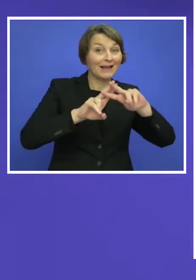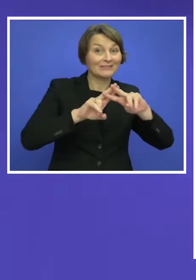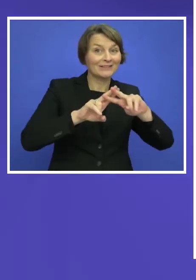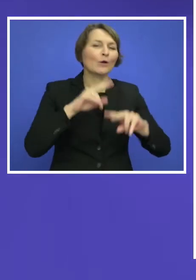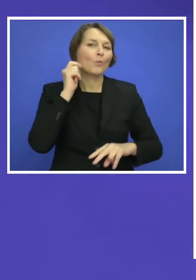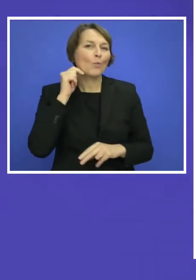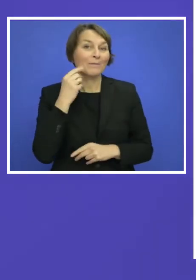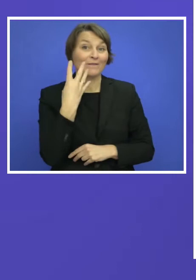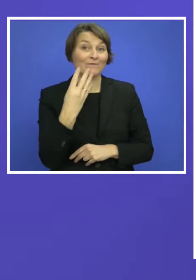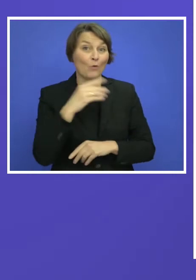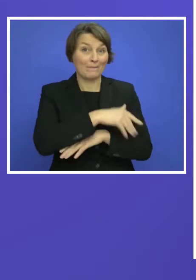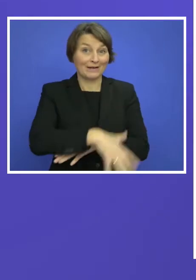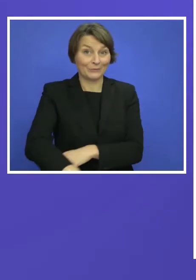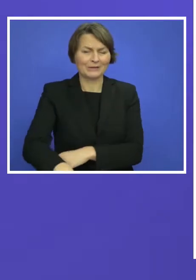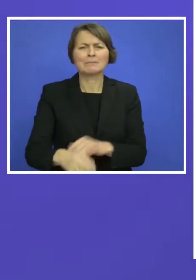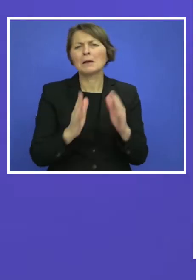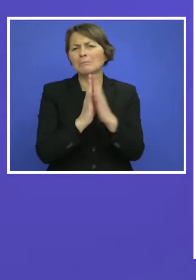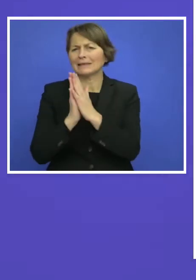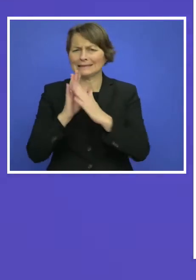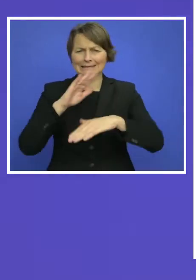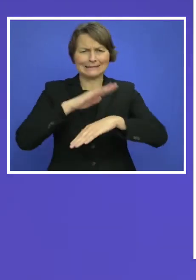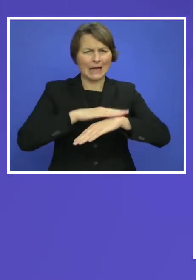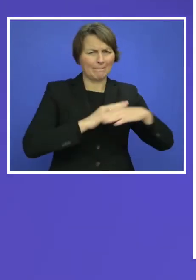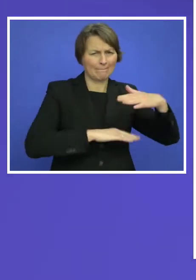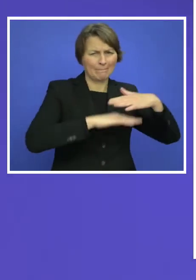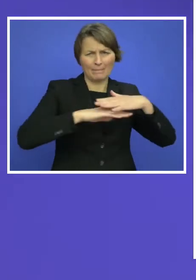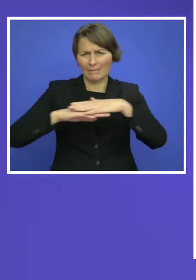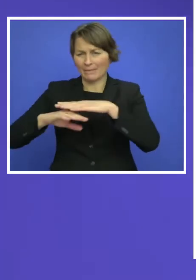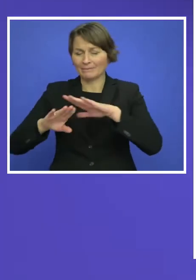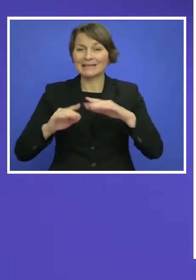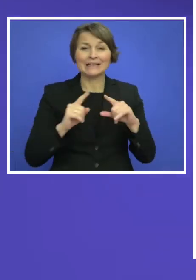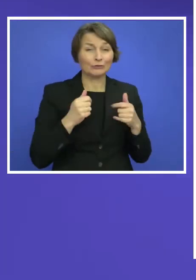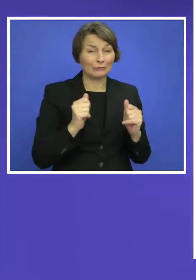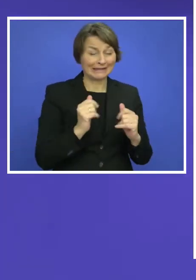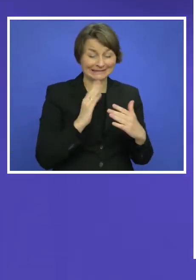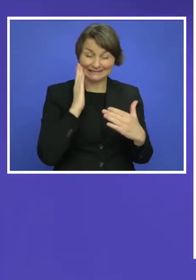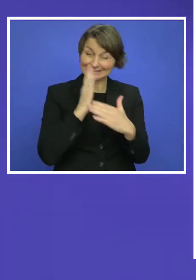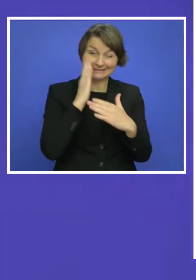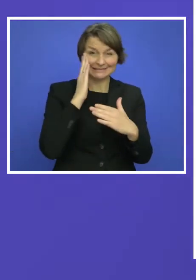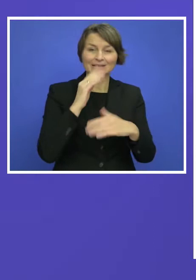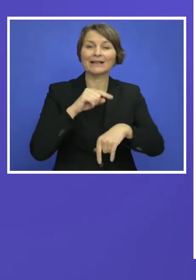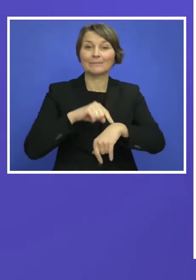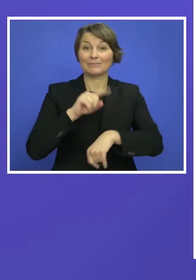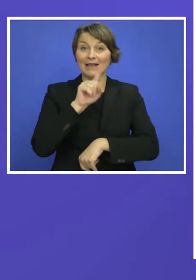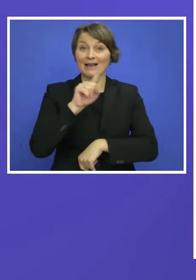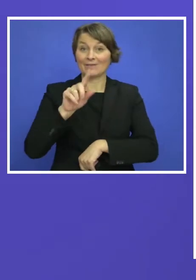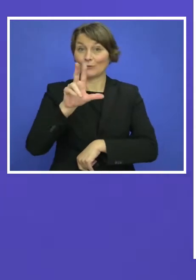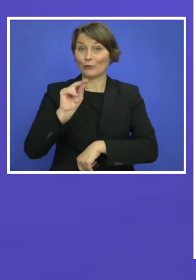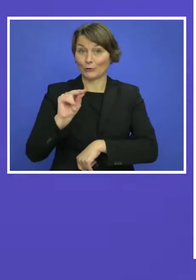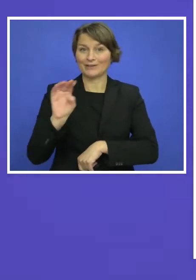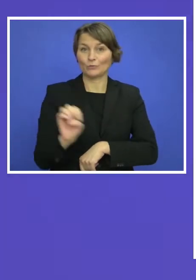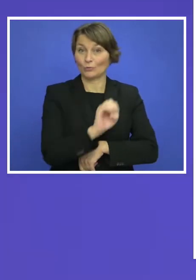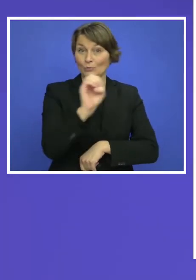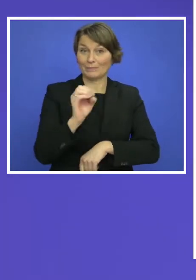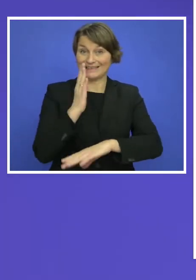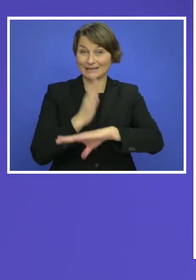limit because we will try to finish on 11:30 sharp as European time. And so the time